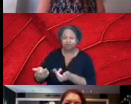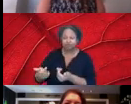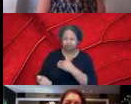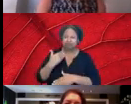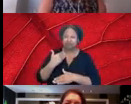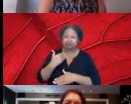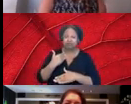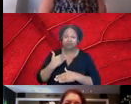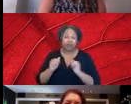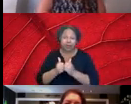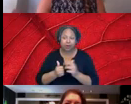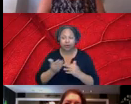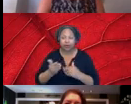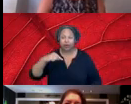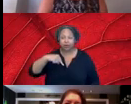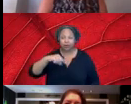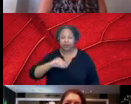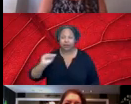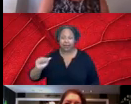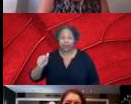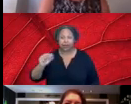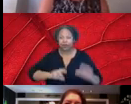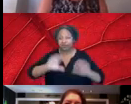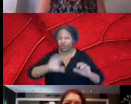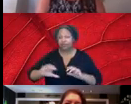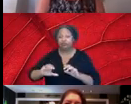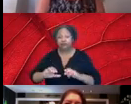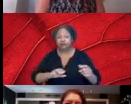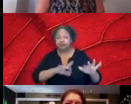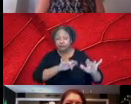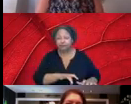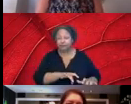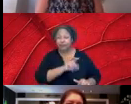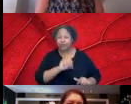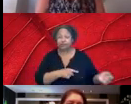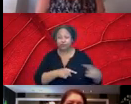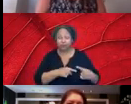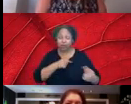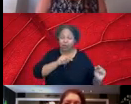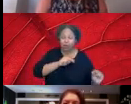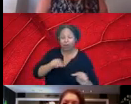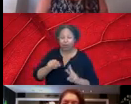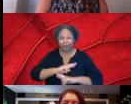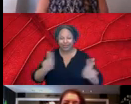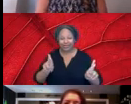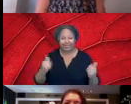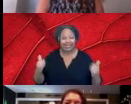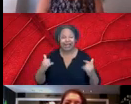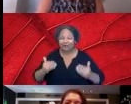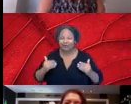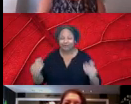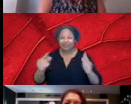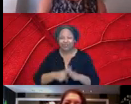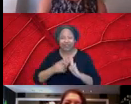session using the Q&A function or in the chat. We'll keep an eye on that too. All right, with that, off we go. Next